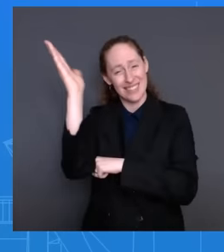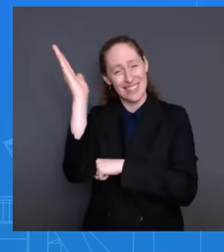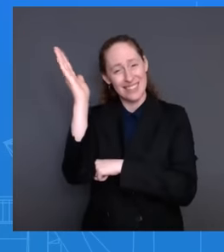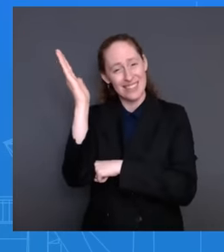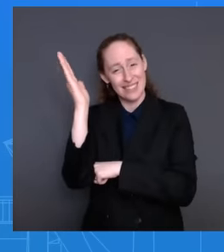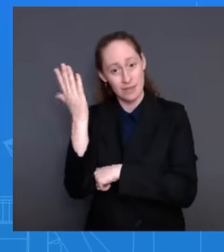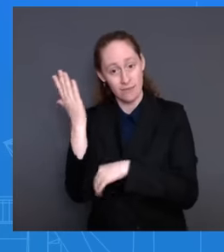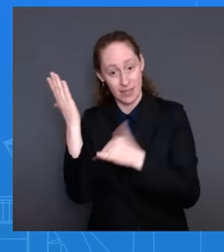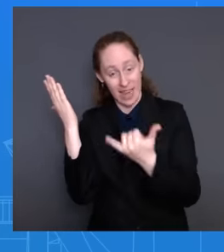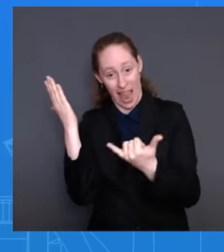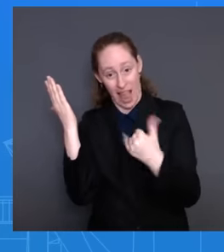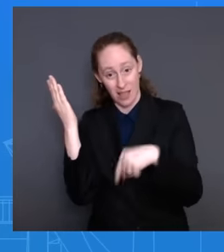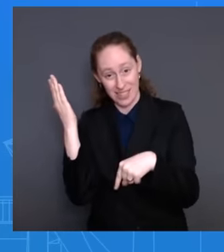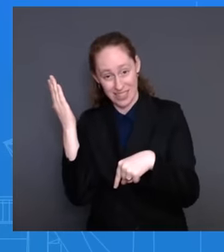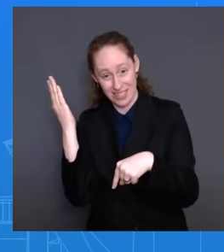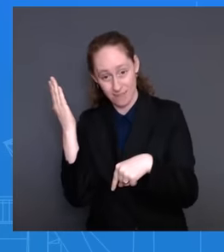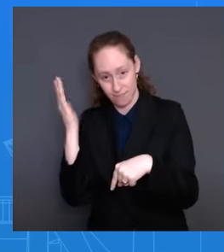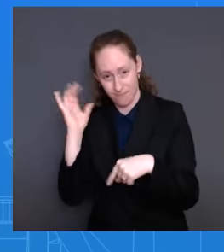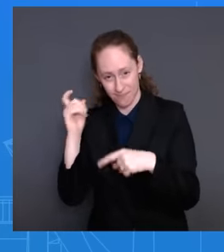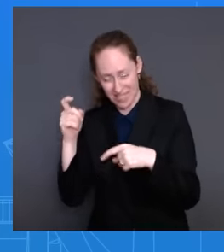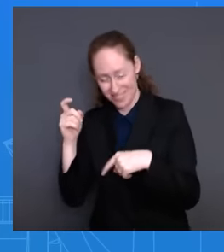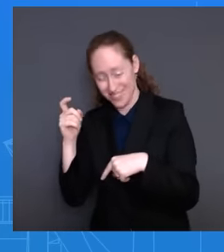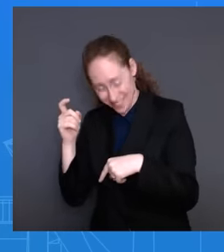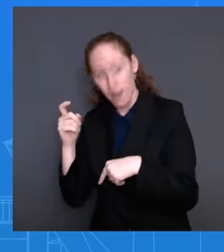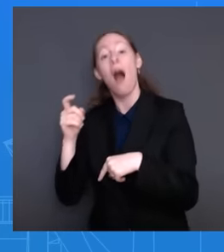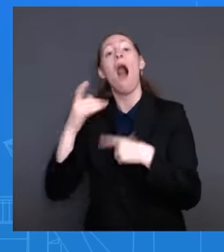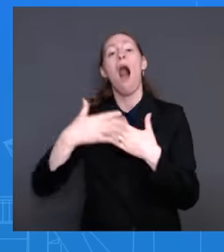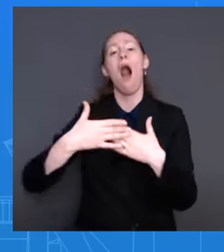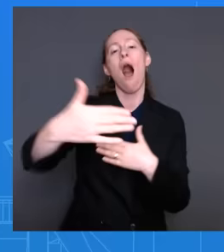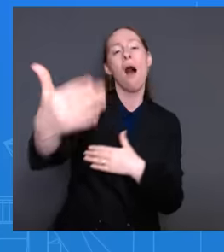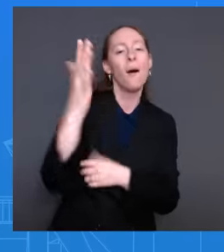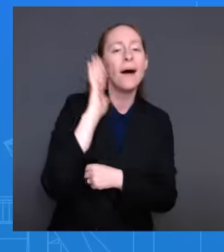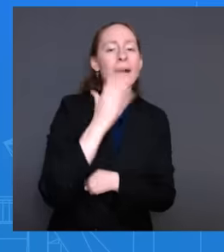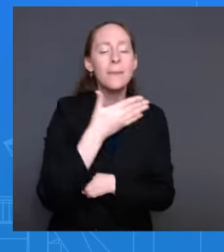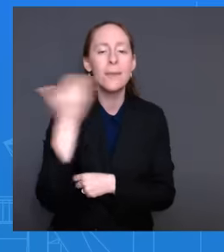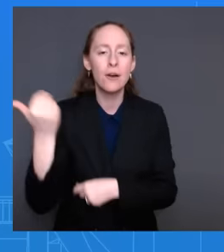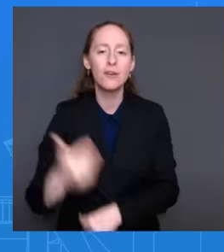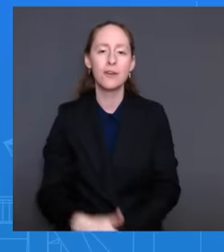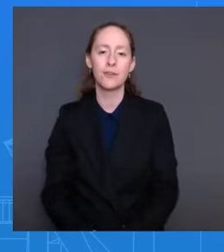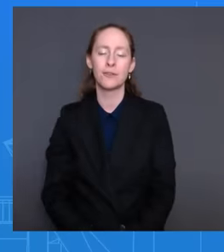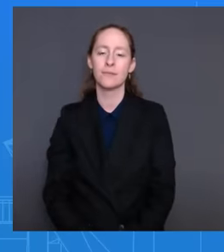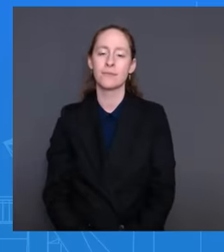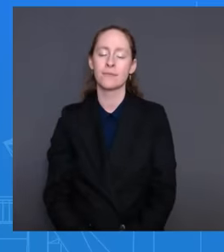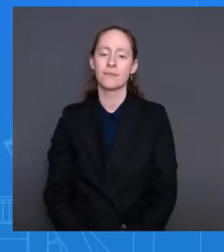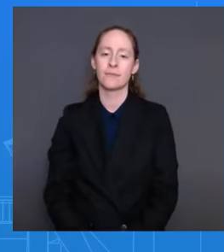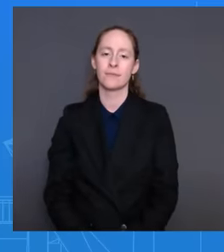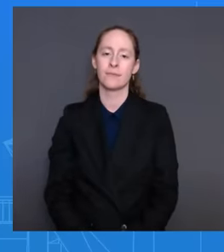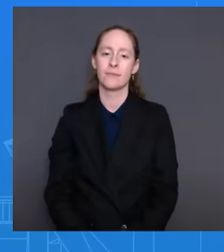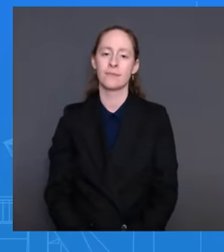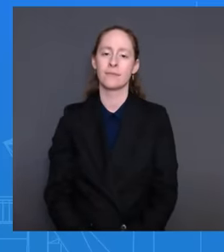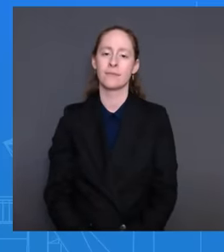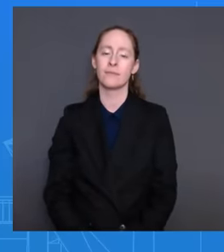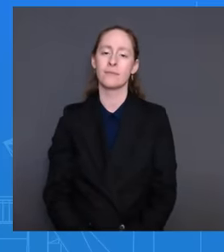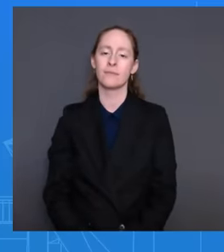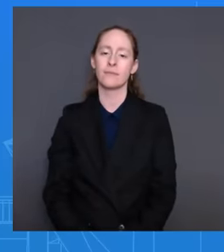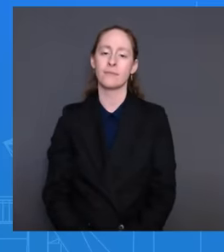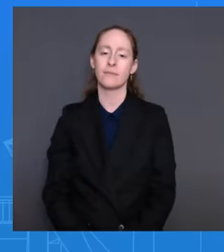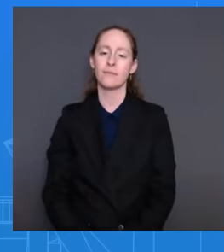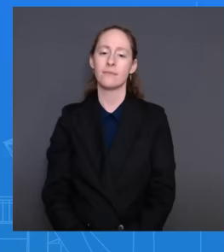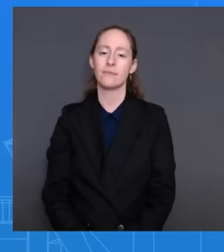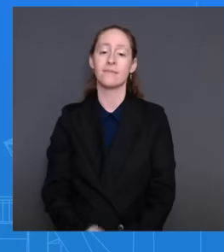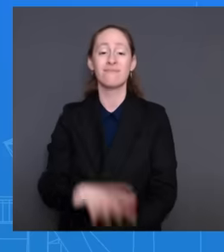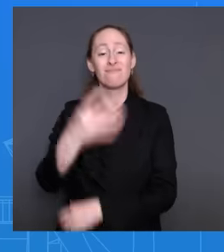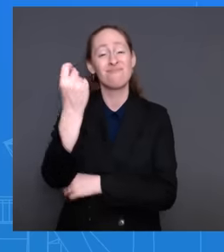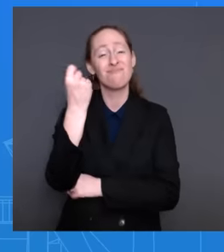that that he approaches this issue, and very much from the perspective of what it feels like to sit around a dining room table or a kitchen